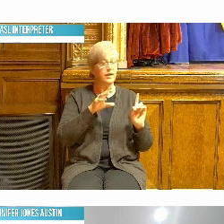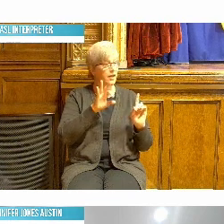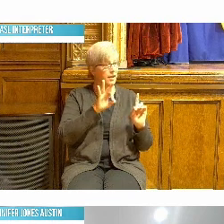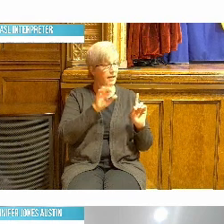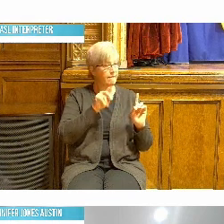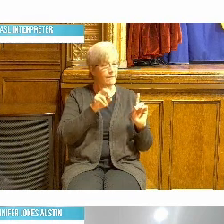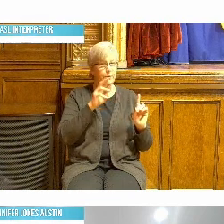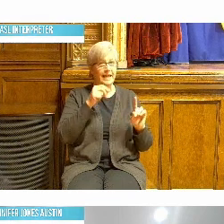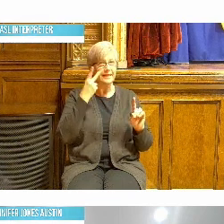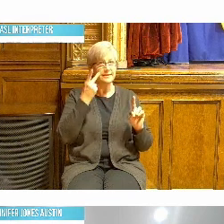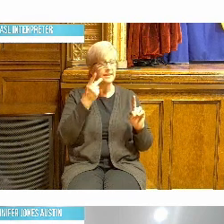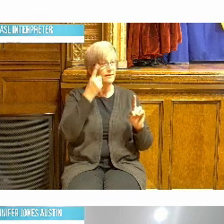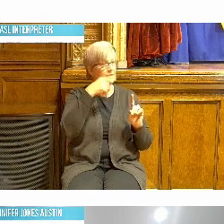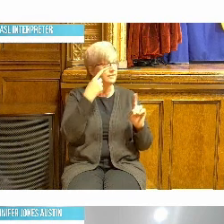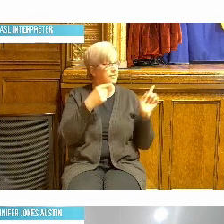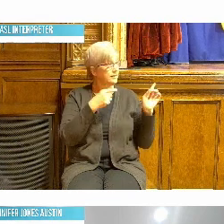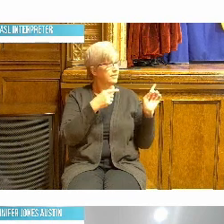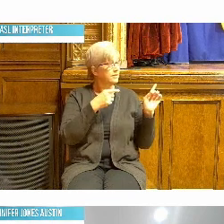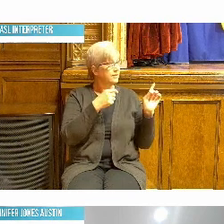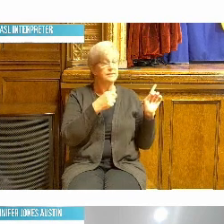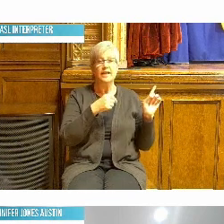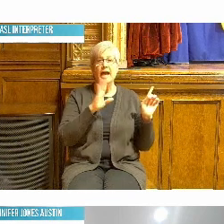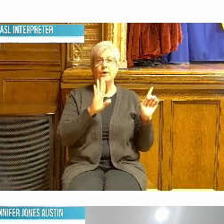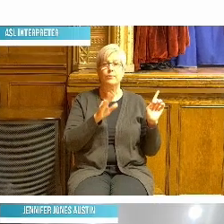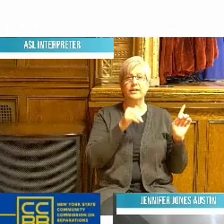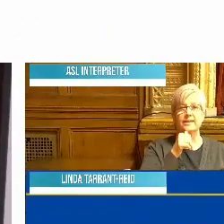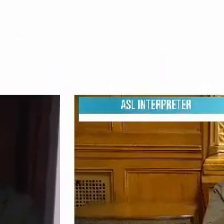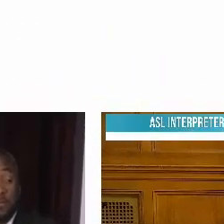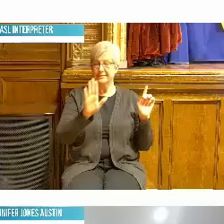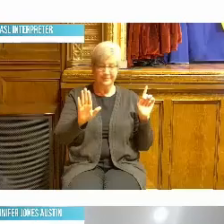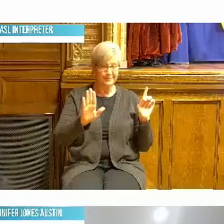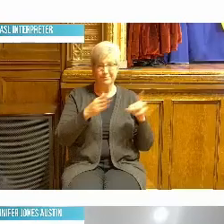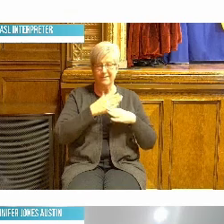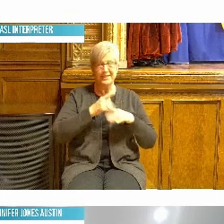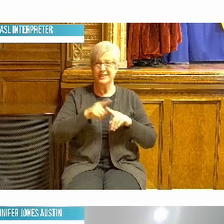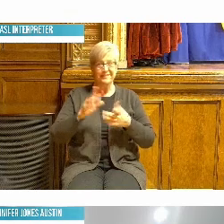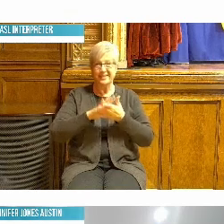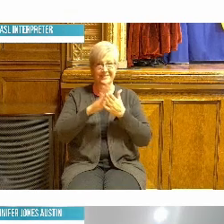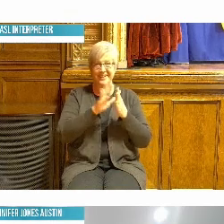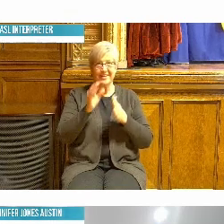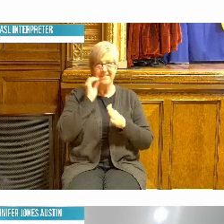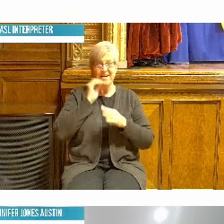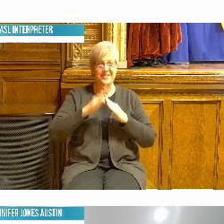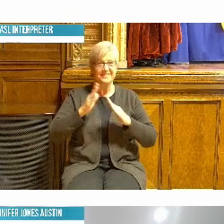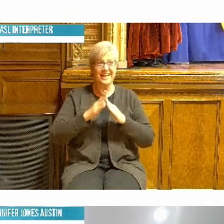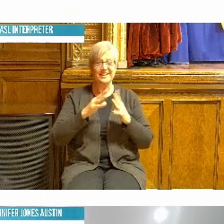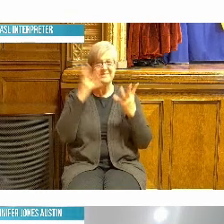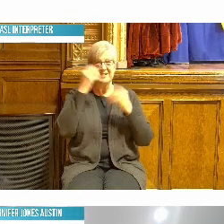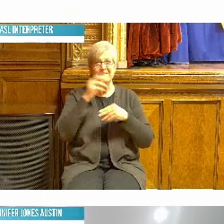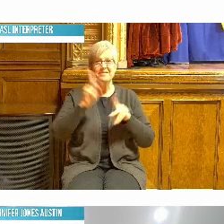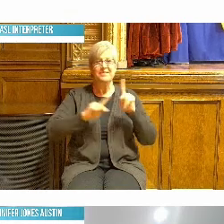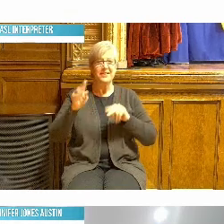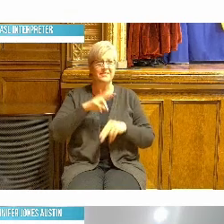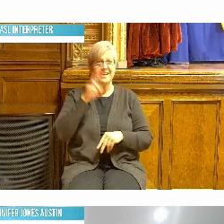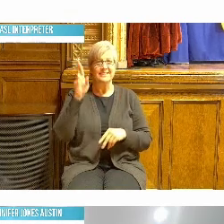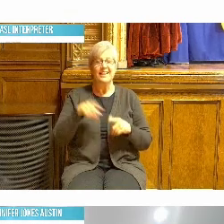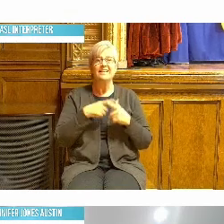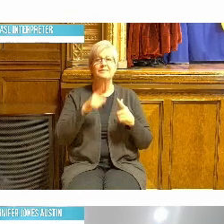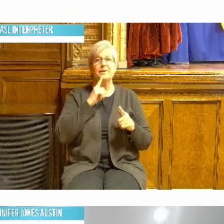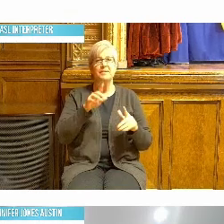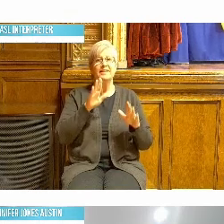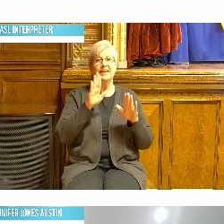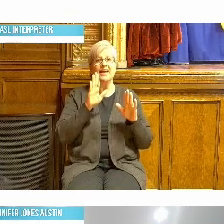We can't see you on the screen. I will not stand between you and the accolades for the beautiful people of Rochester. This has been a